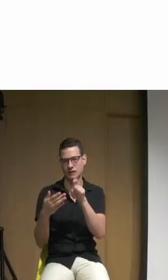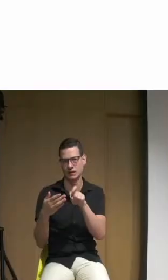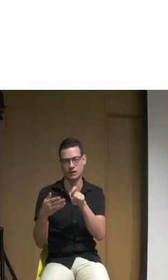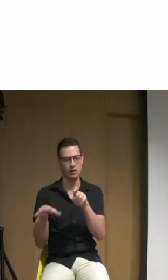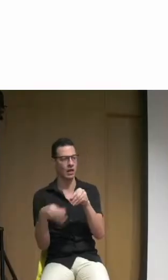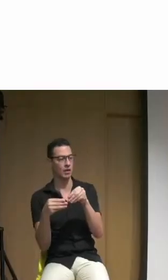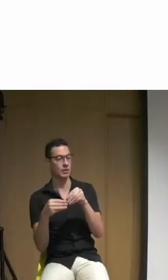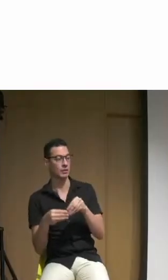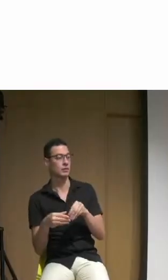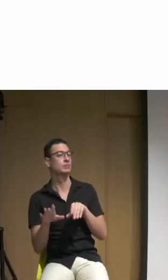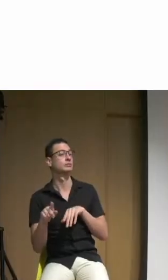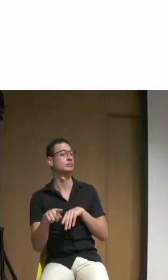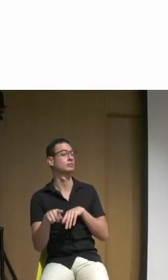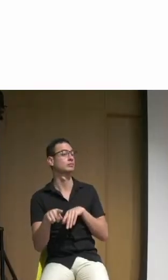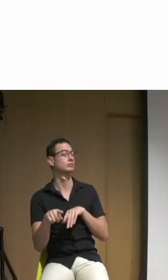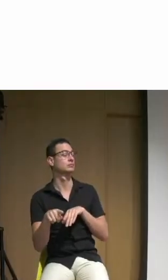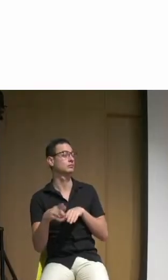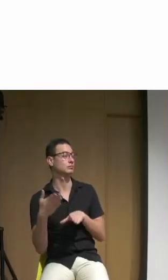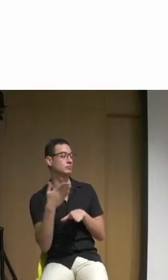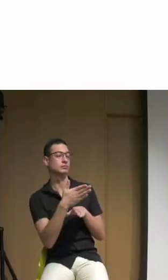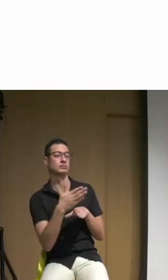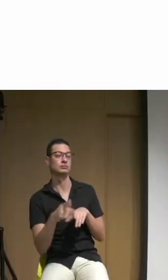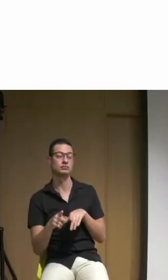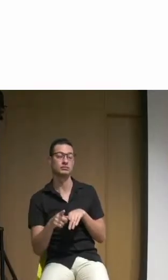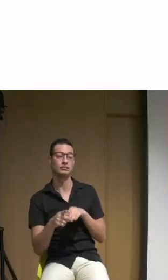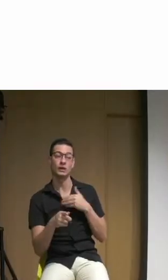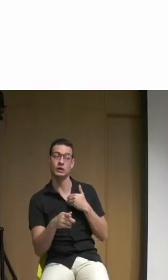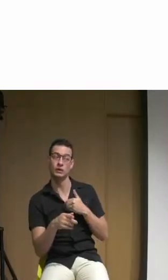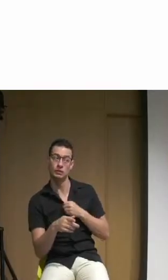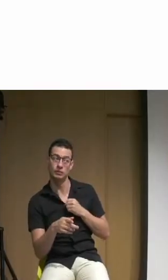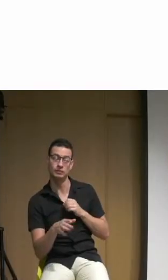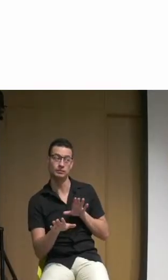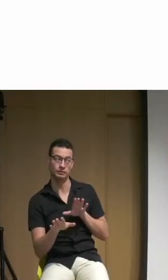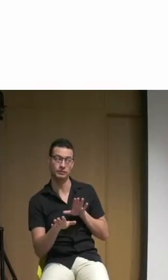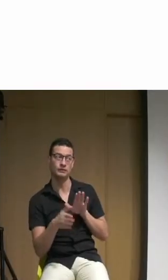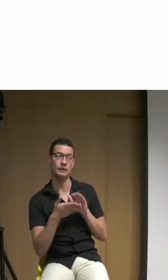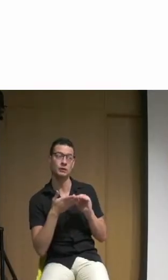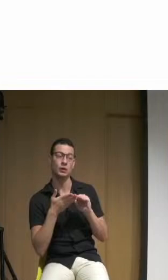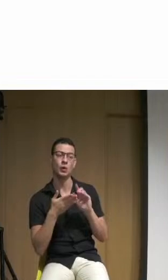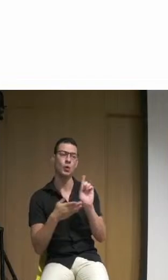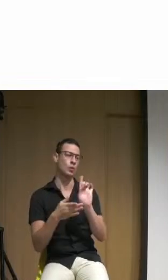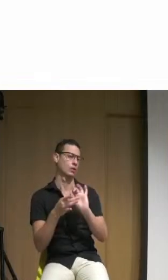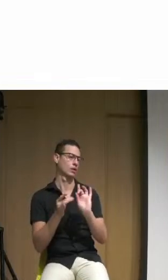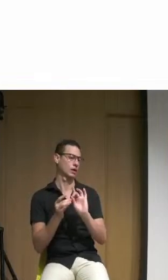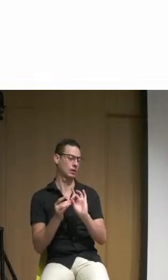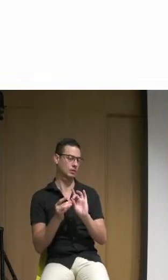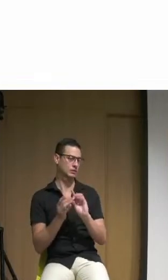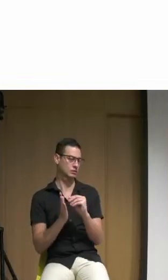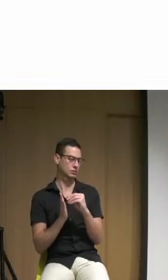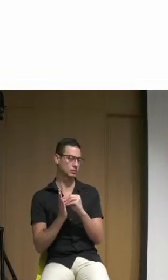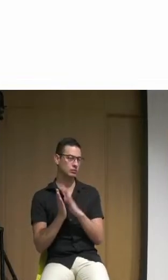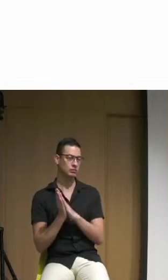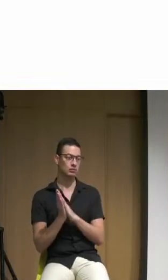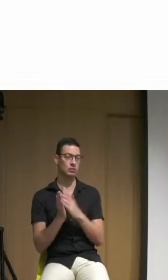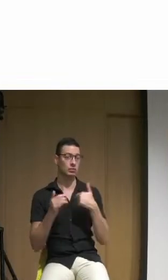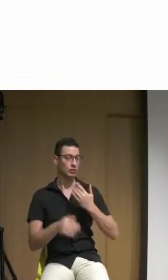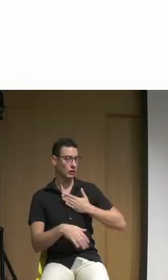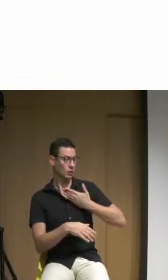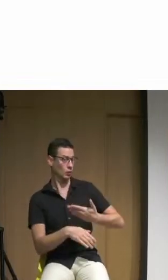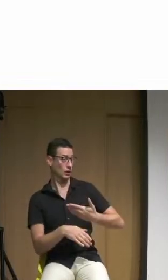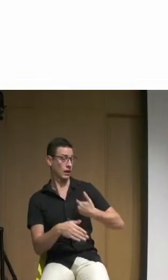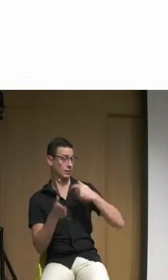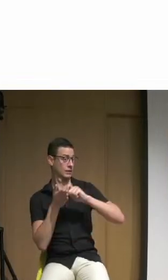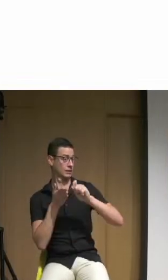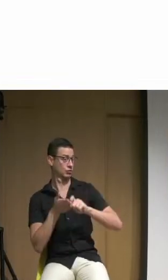I And appreciate. excuse me, Yes. where are those comments going to go? I'm perfectly willing, as a secretary,